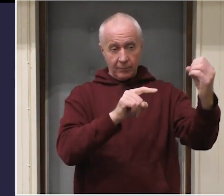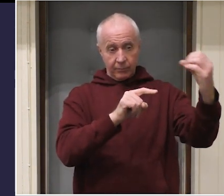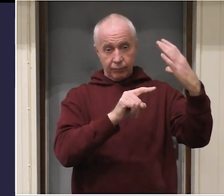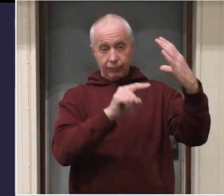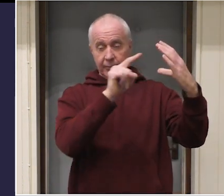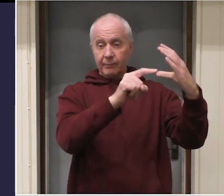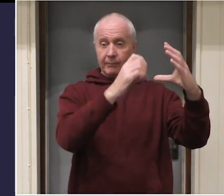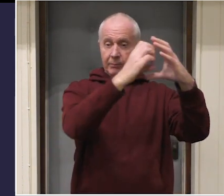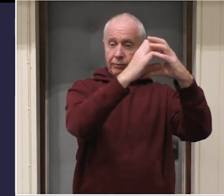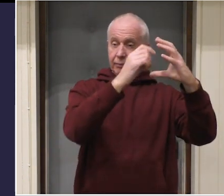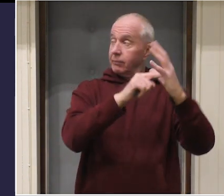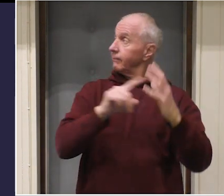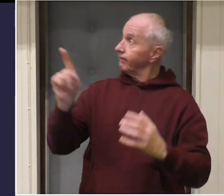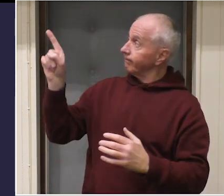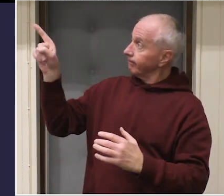It's that big thing in the middle.